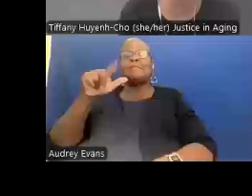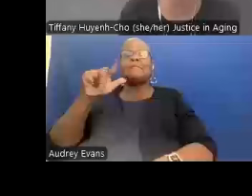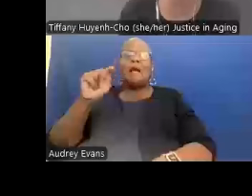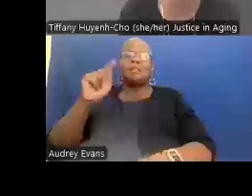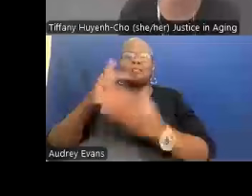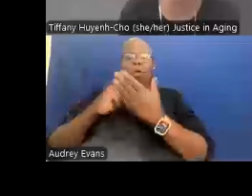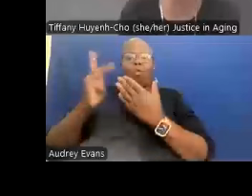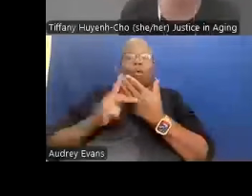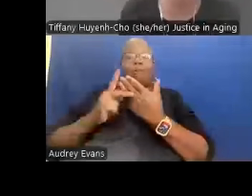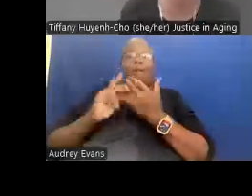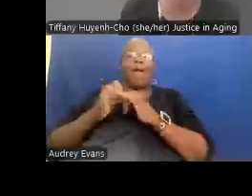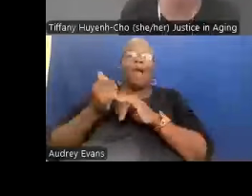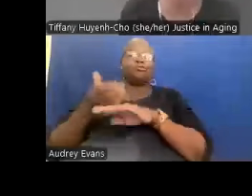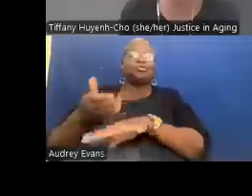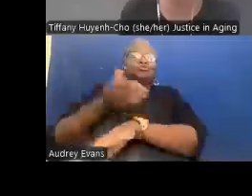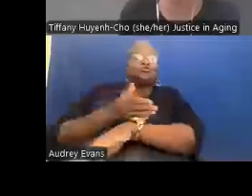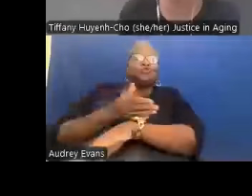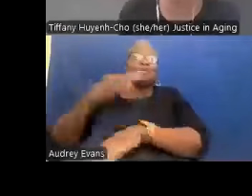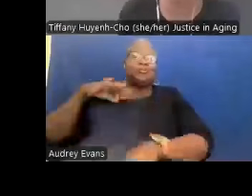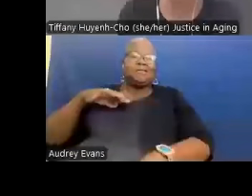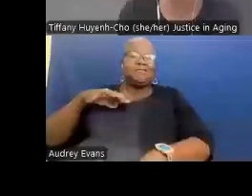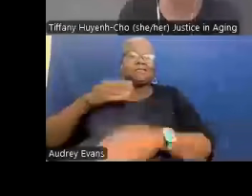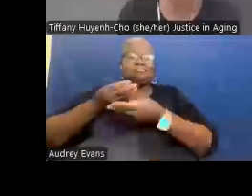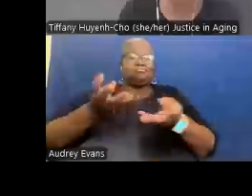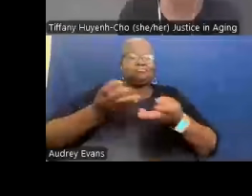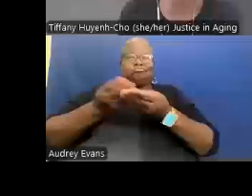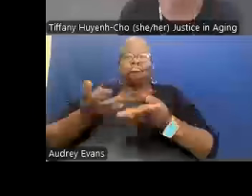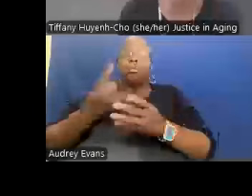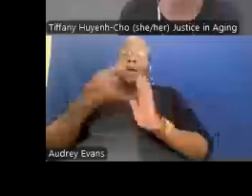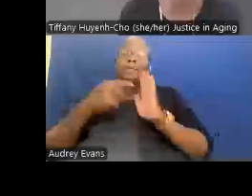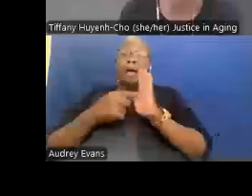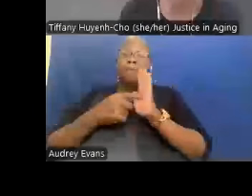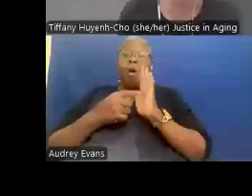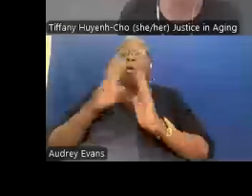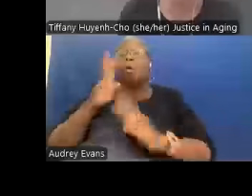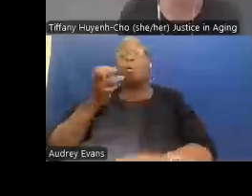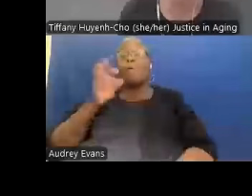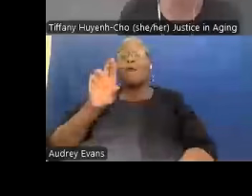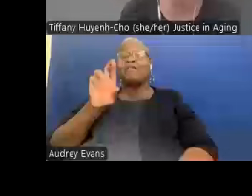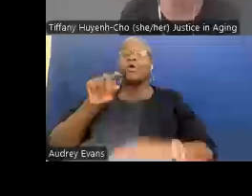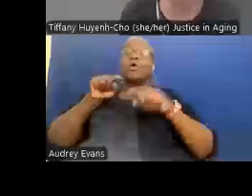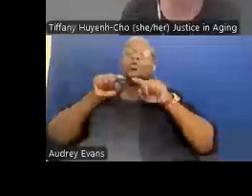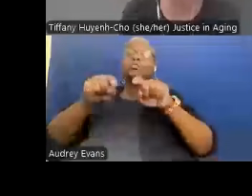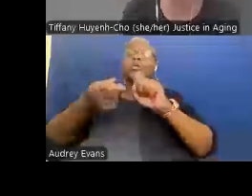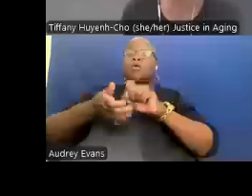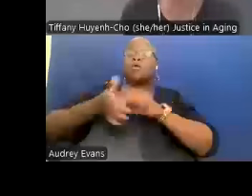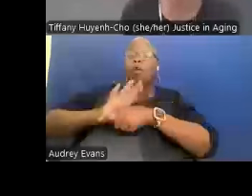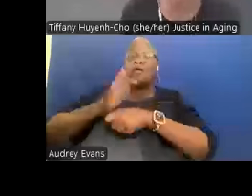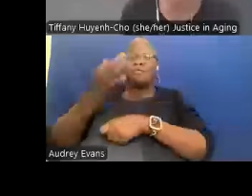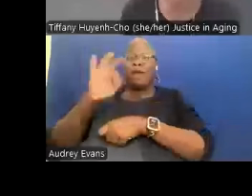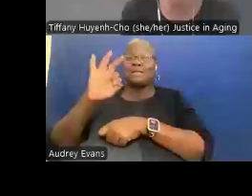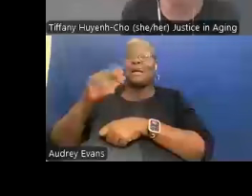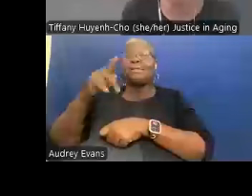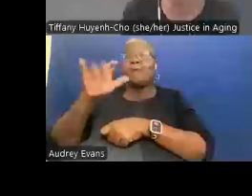to better deliver certain benefits. One example of a waiver was during the COVID-19 public